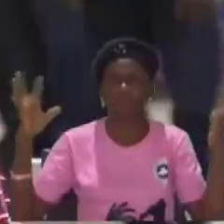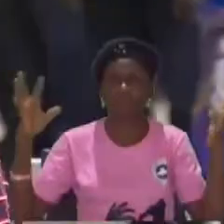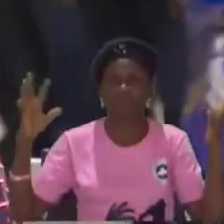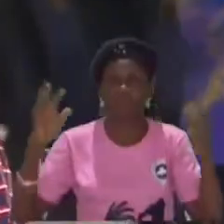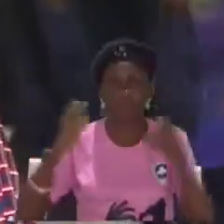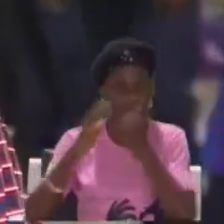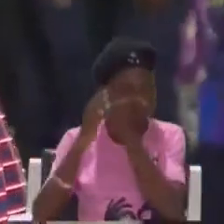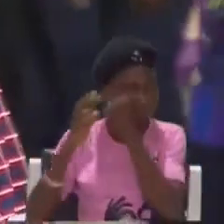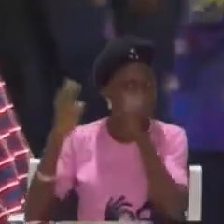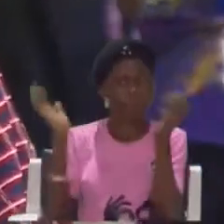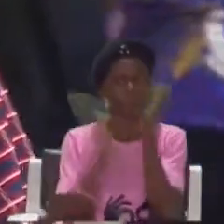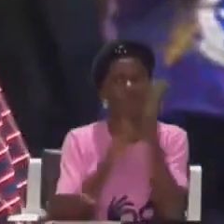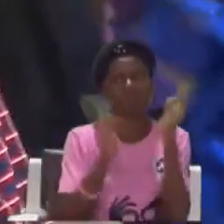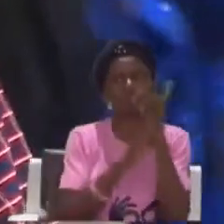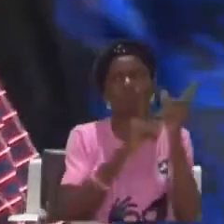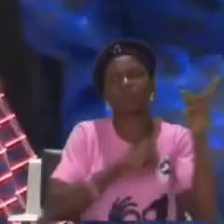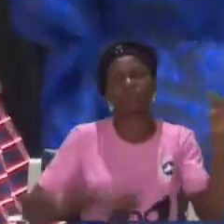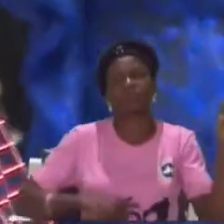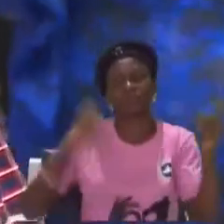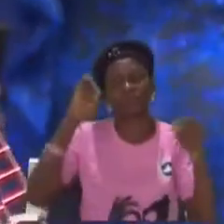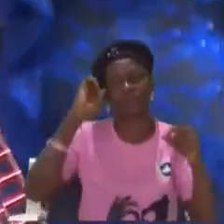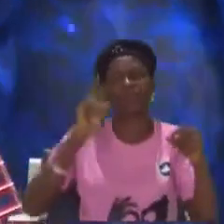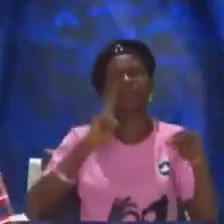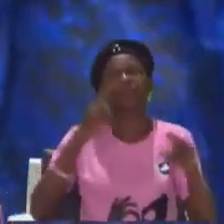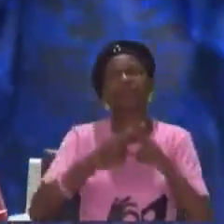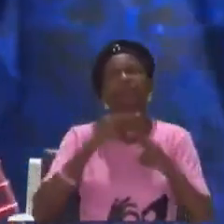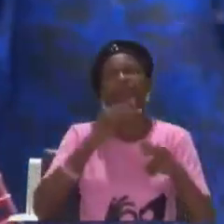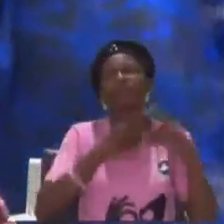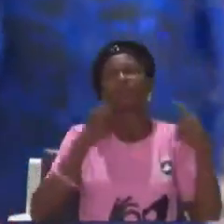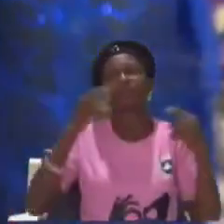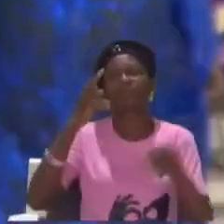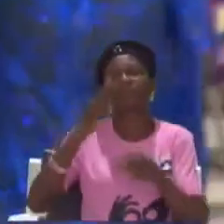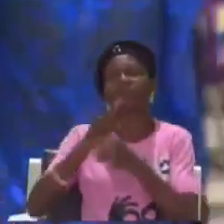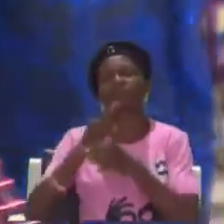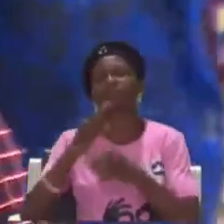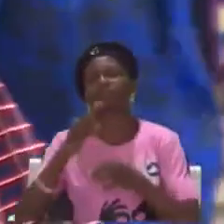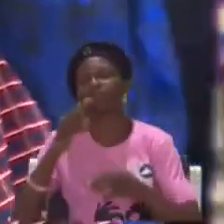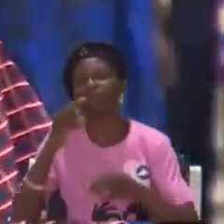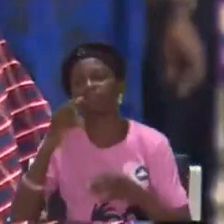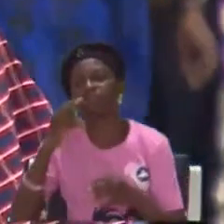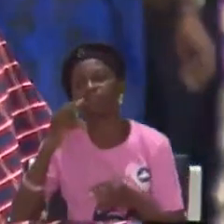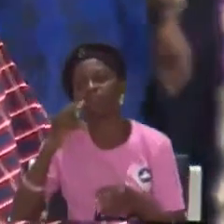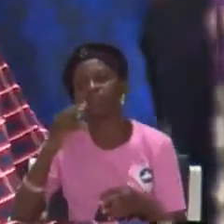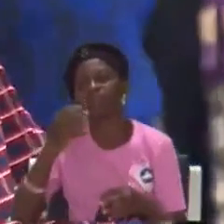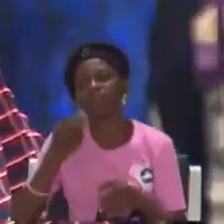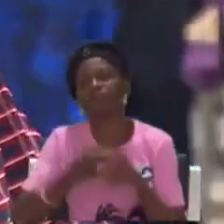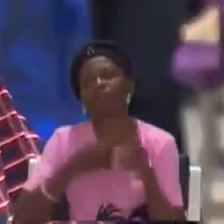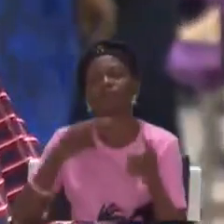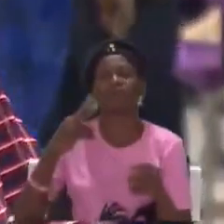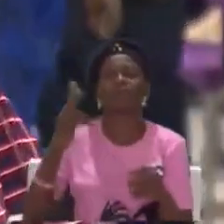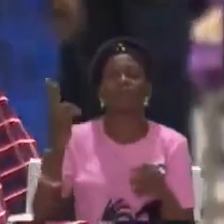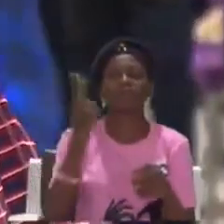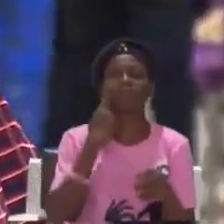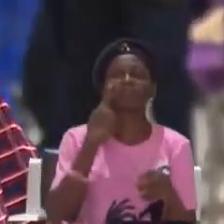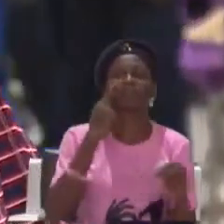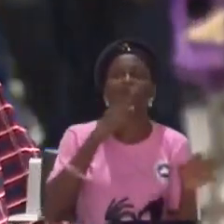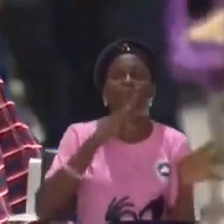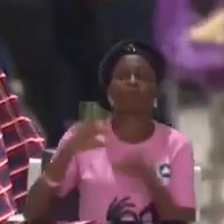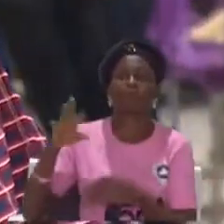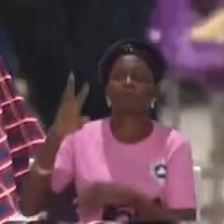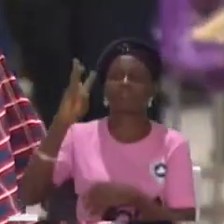Praise the Lord. My name is Deaconess Faith Tombabs from Rivers Province 6, Region